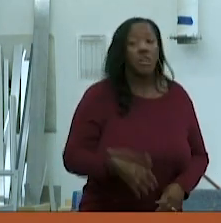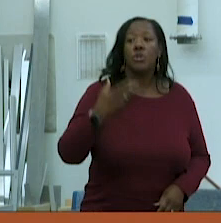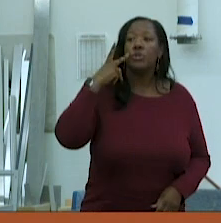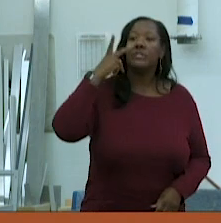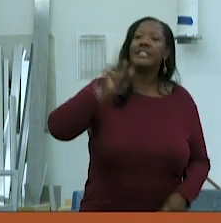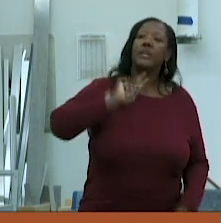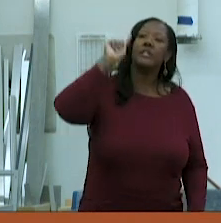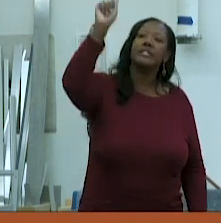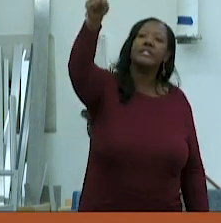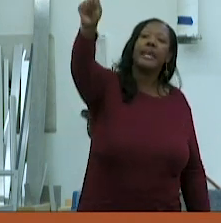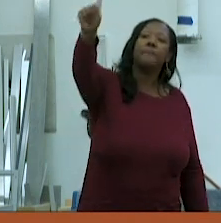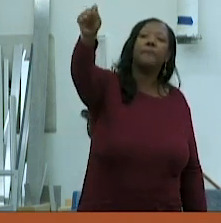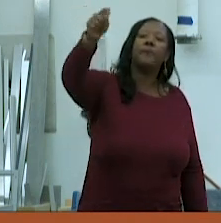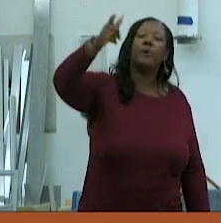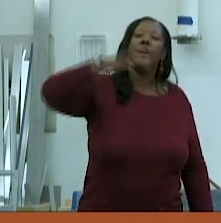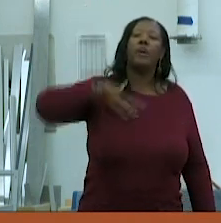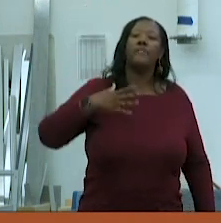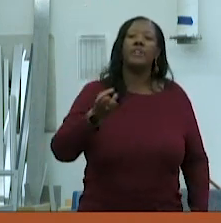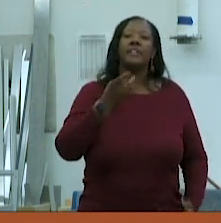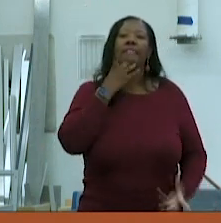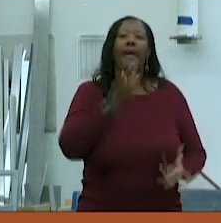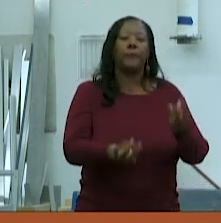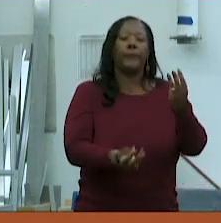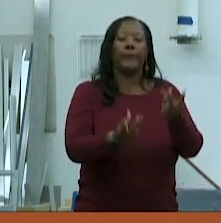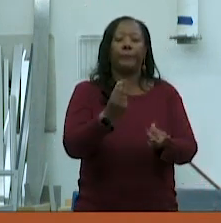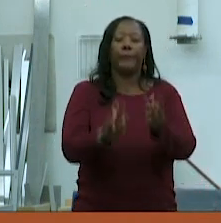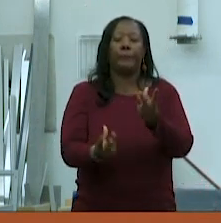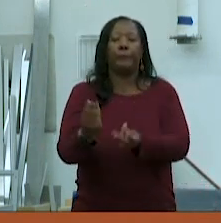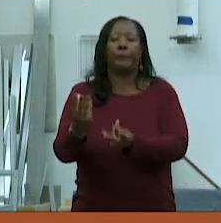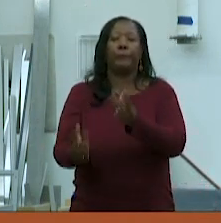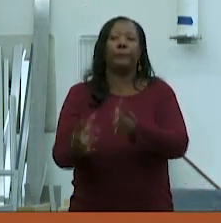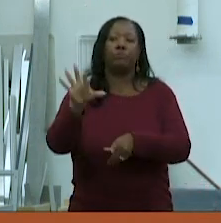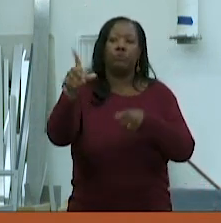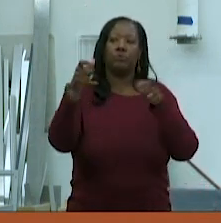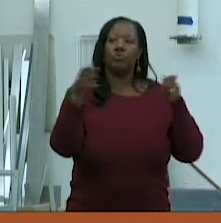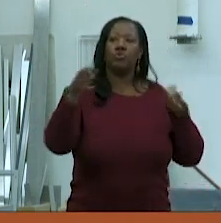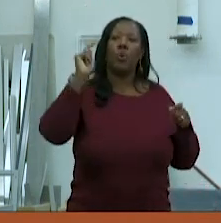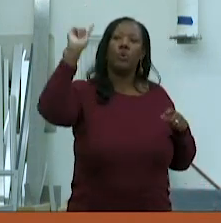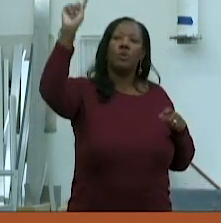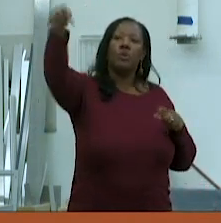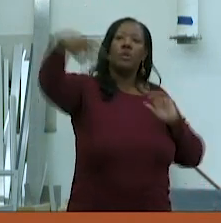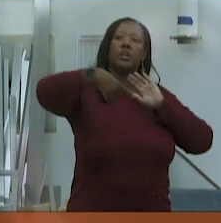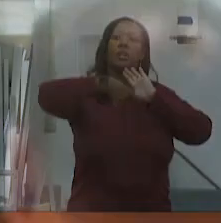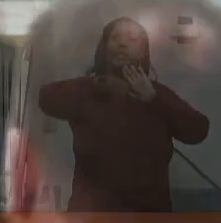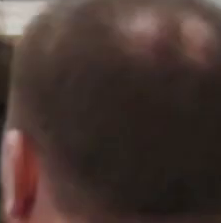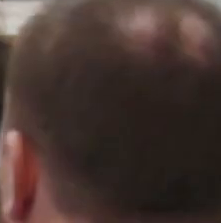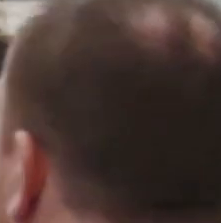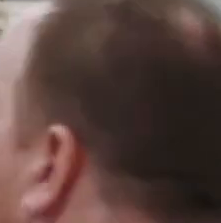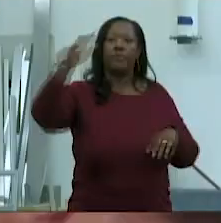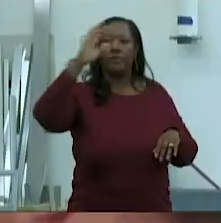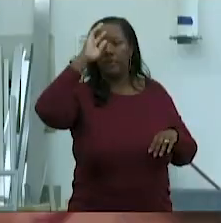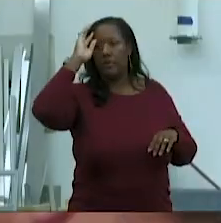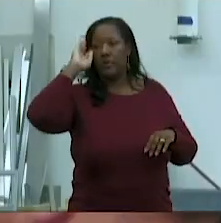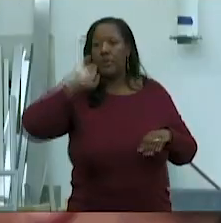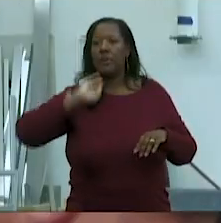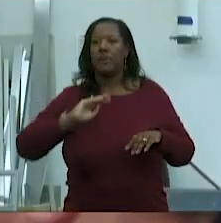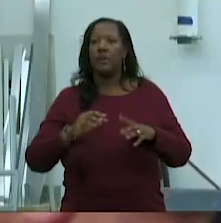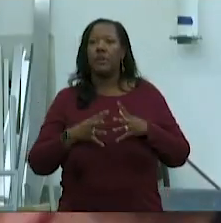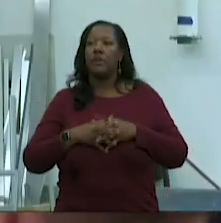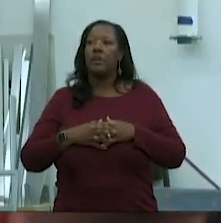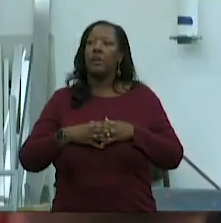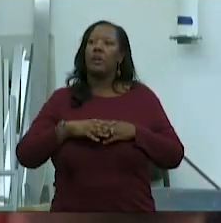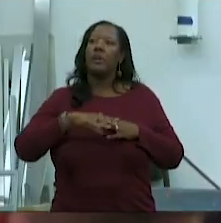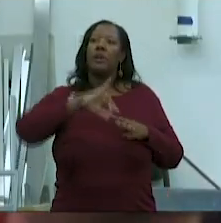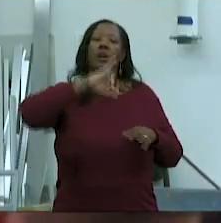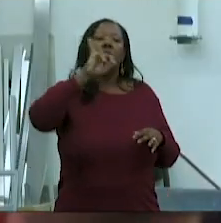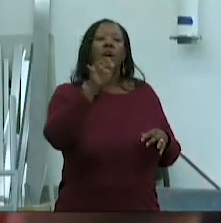there, there's a bunch more Arduino components that are Jeff put together